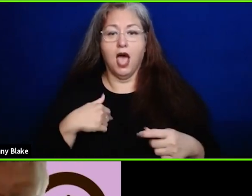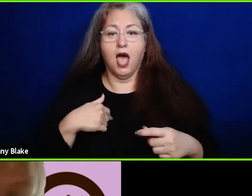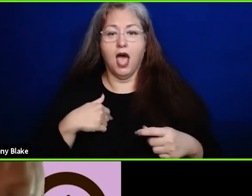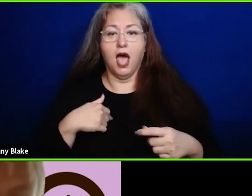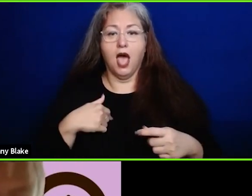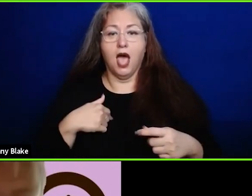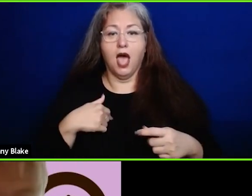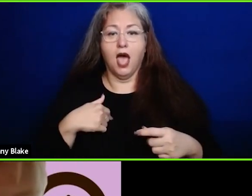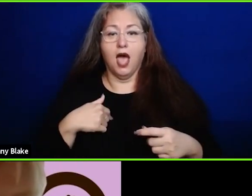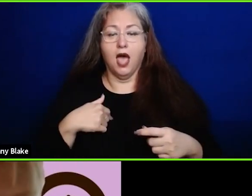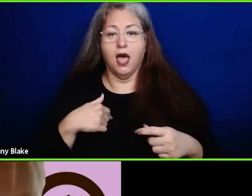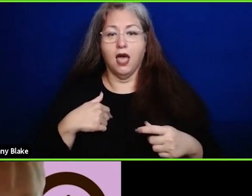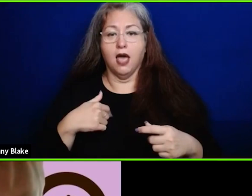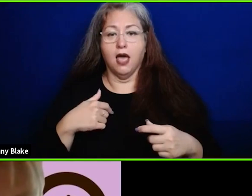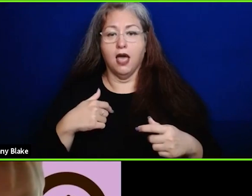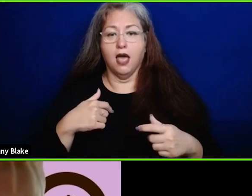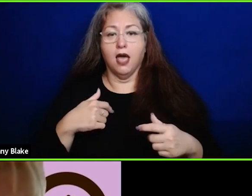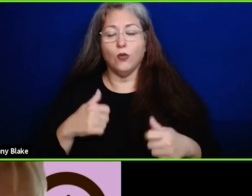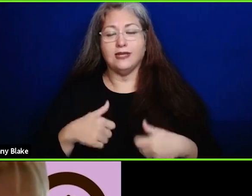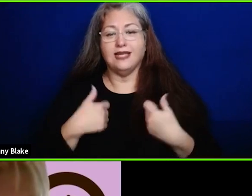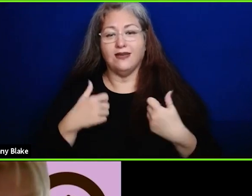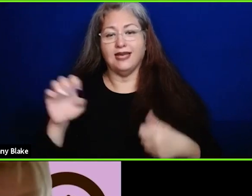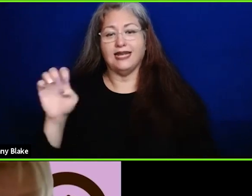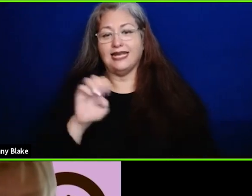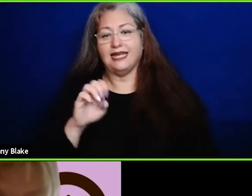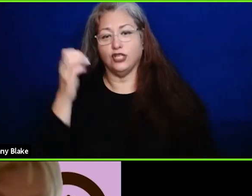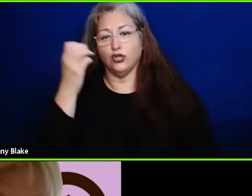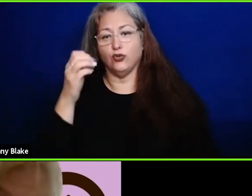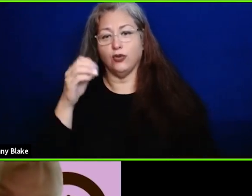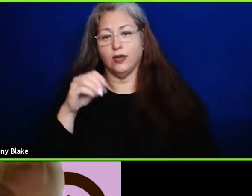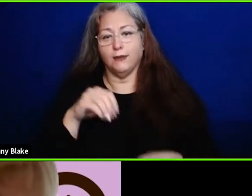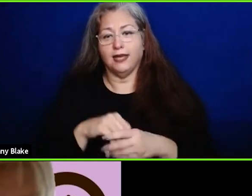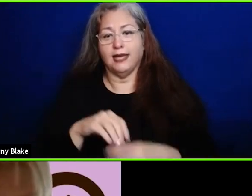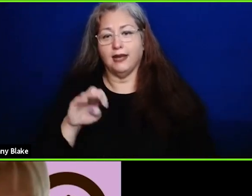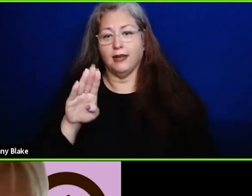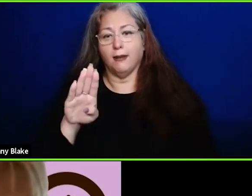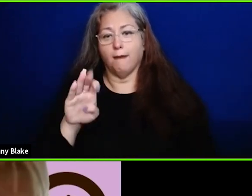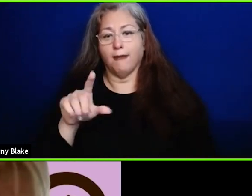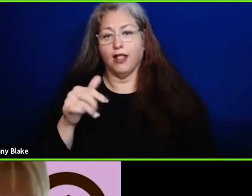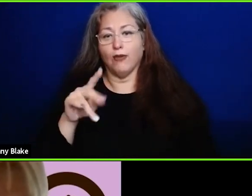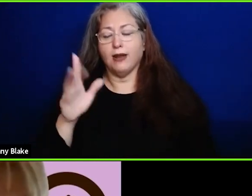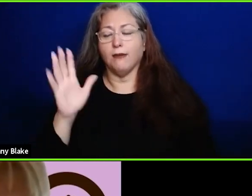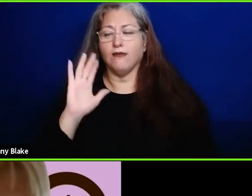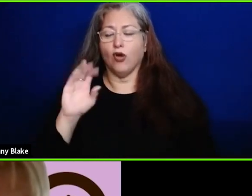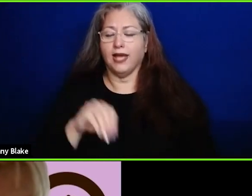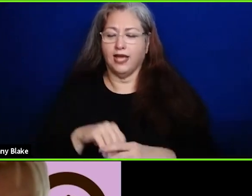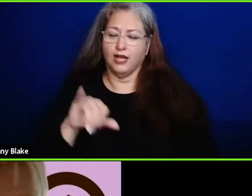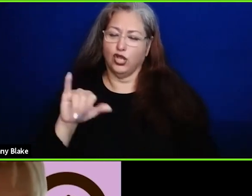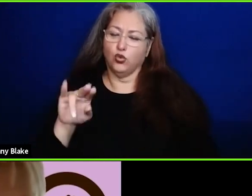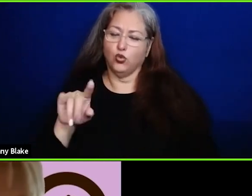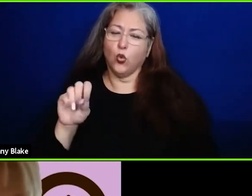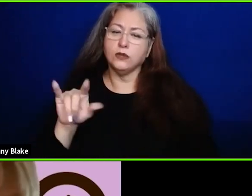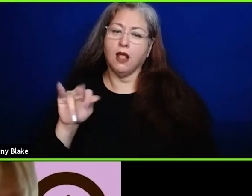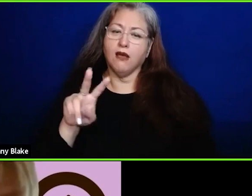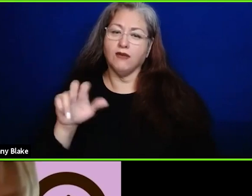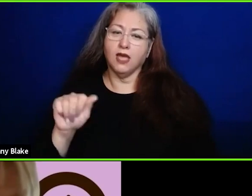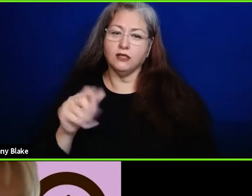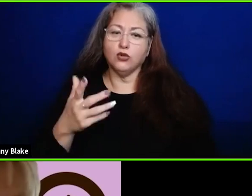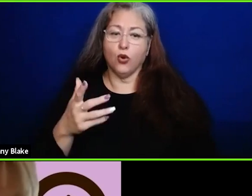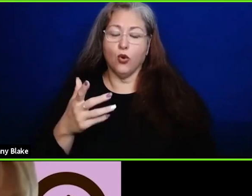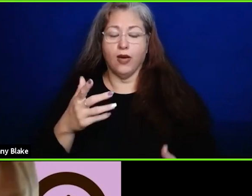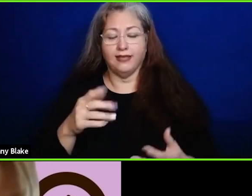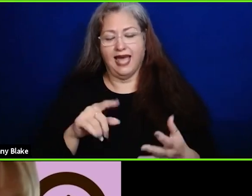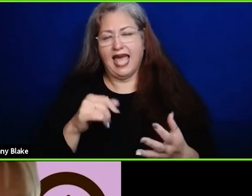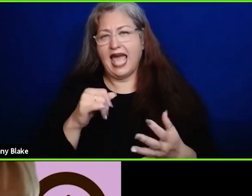I live in East Europe, in Belgrade, which was once upon a time Yugoslavia. And so at the end of the